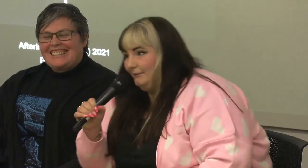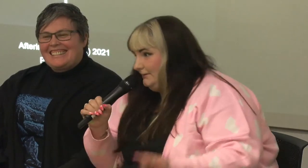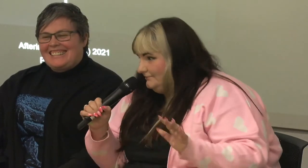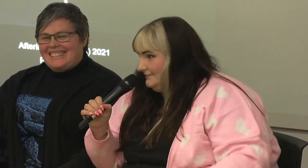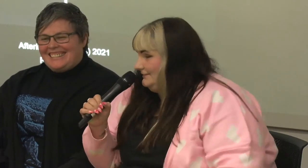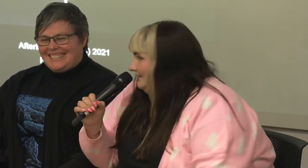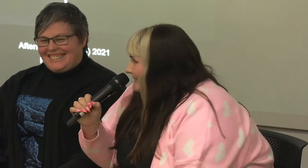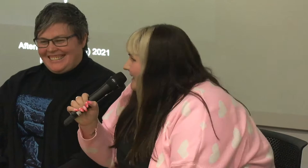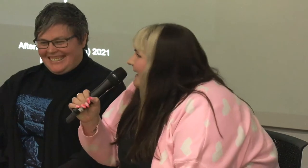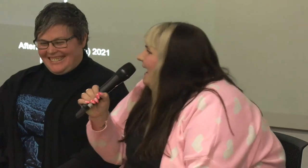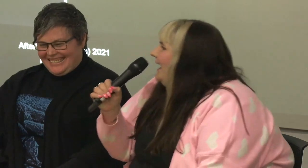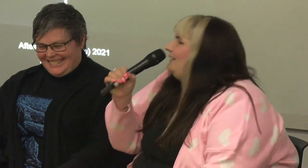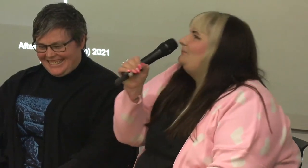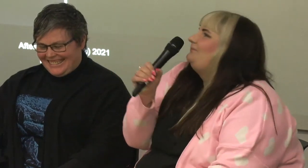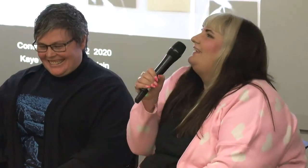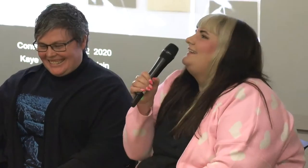lucky I'm not interested in your dad.